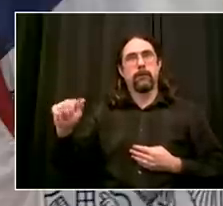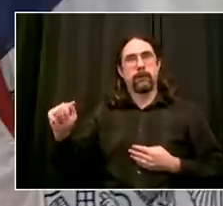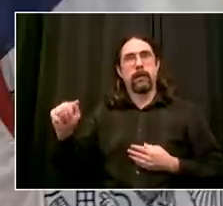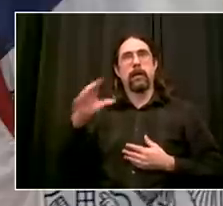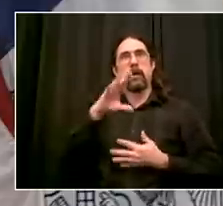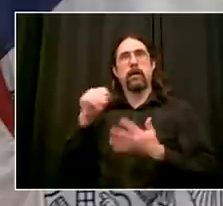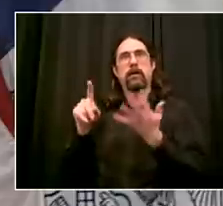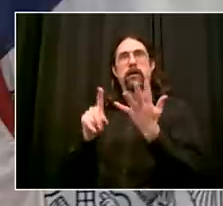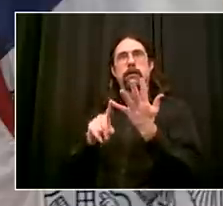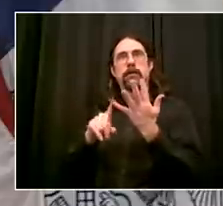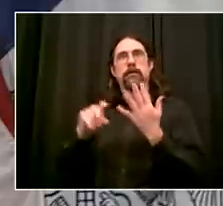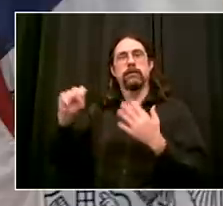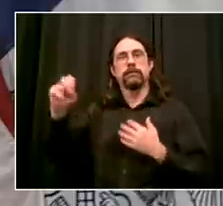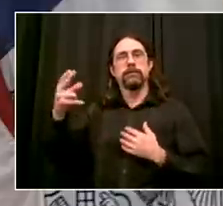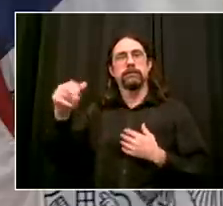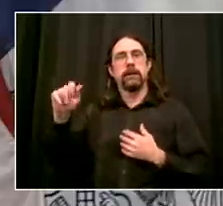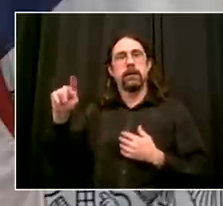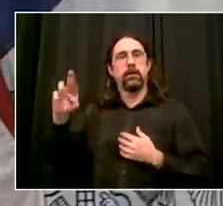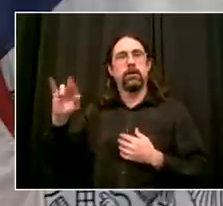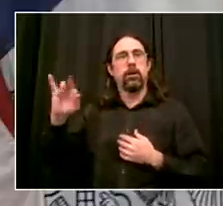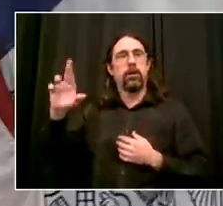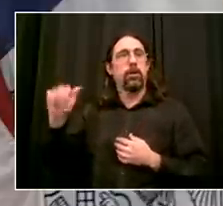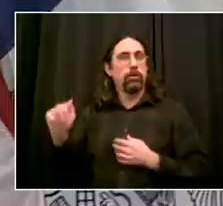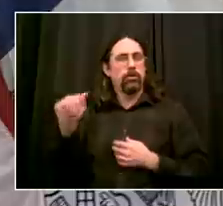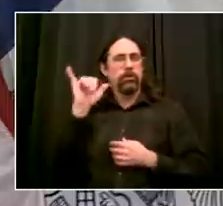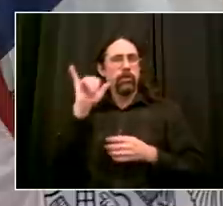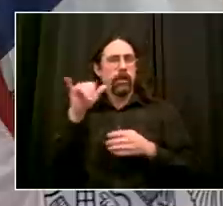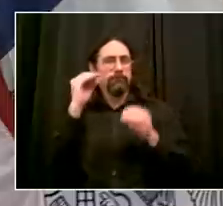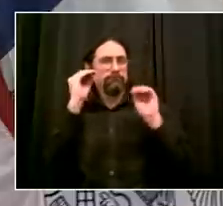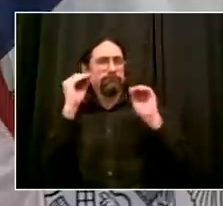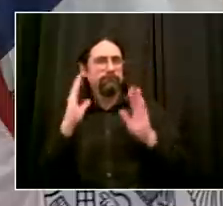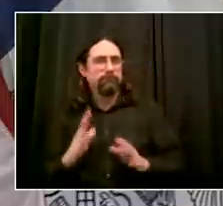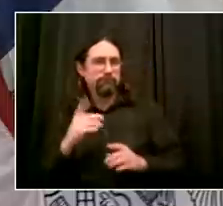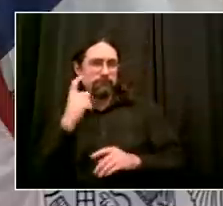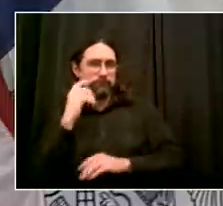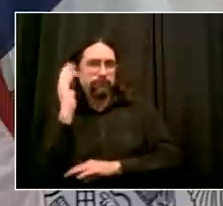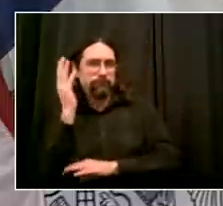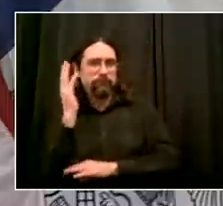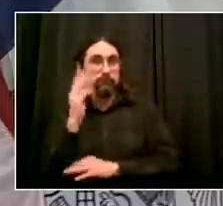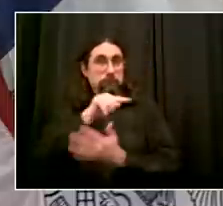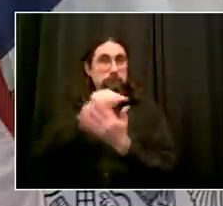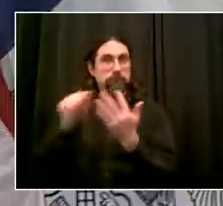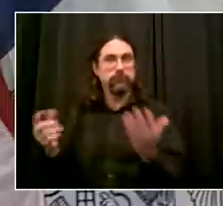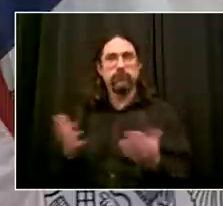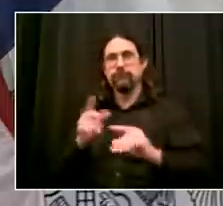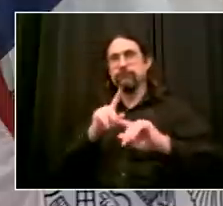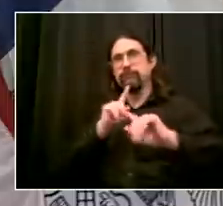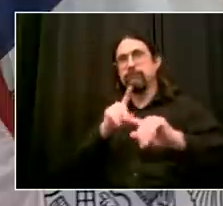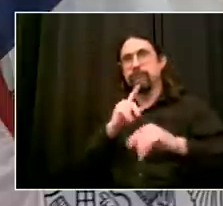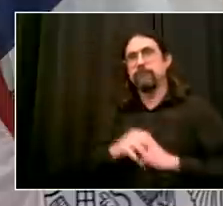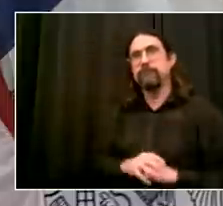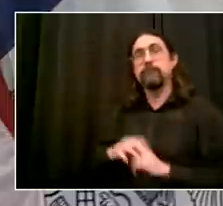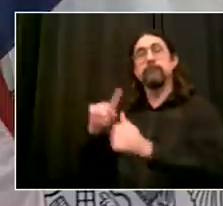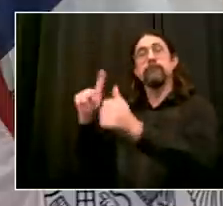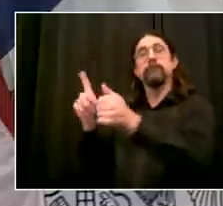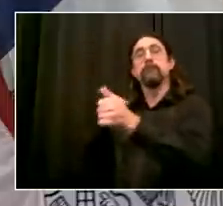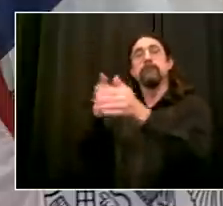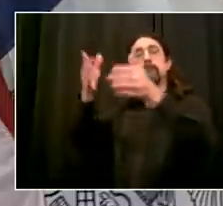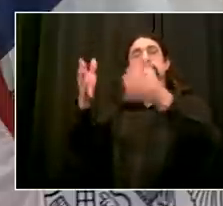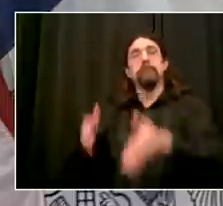Oh, hey, good morning, everybody. How are you doing? Hey, Katie, how you doing today? Good, thanks. I'm just curious. I